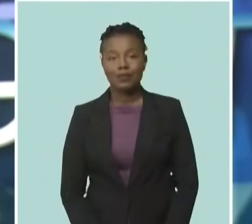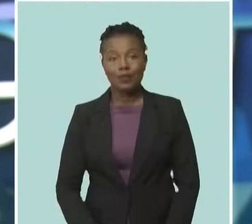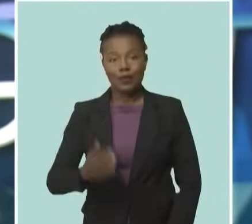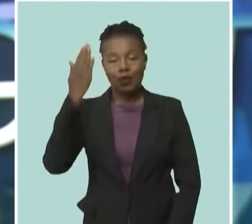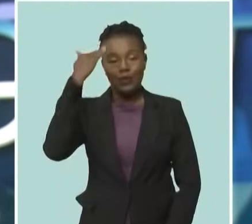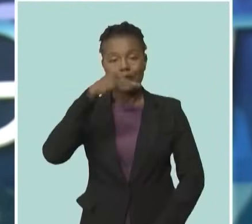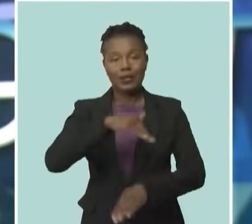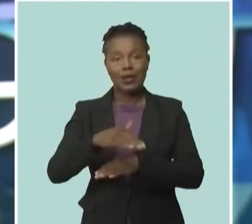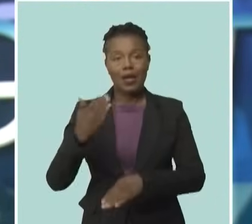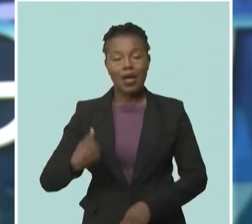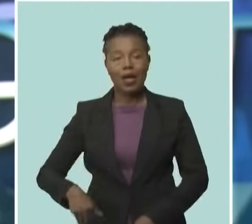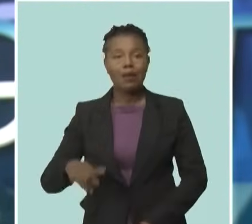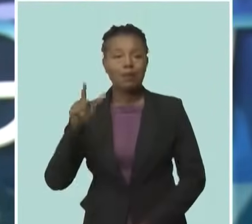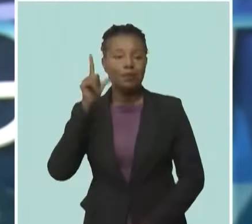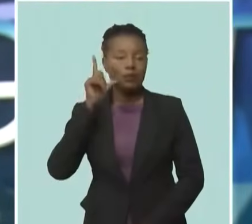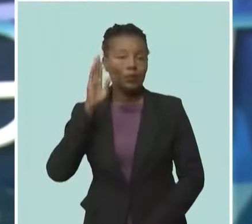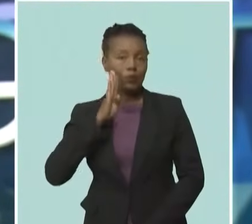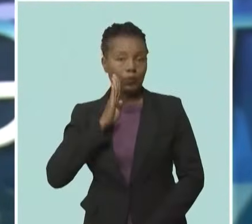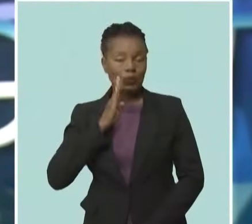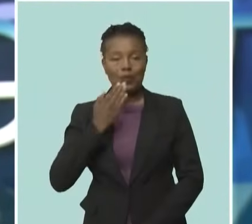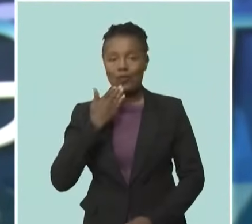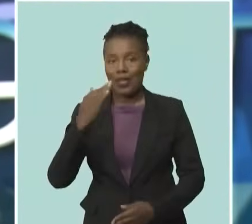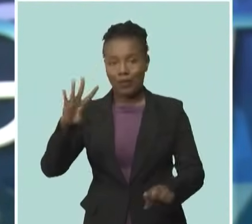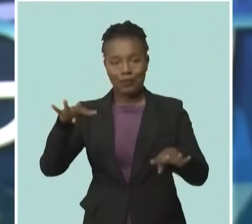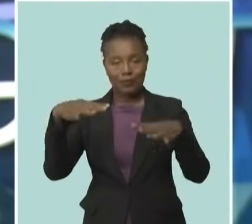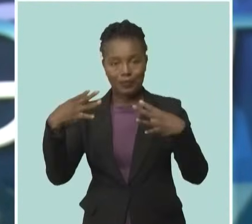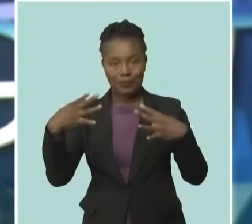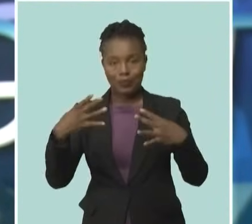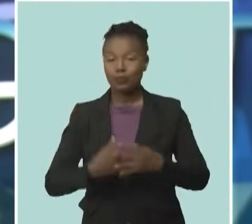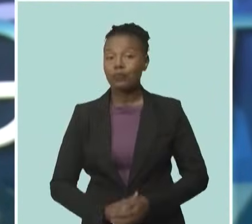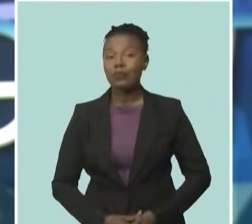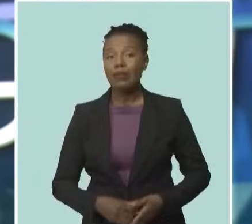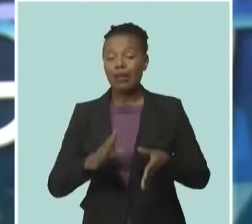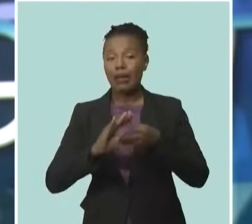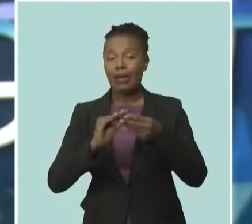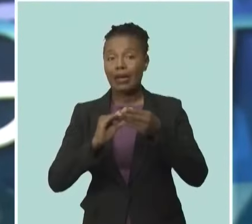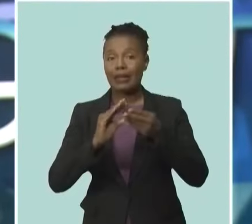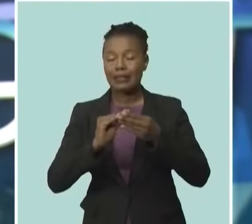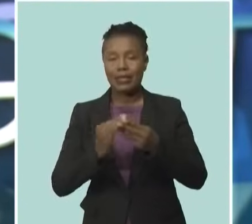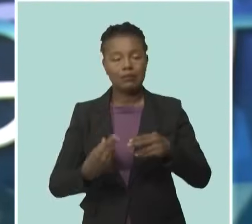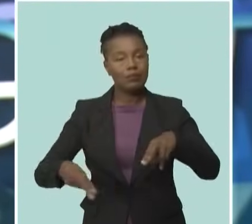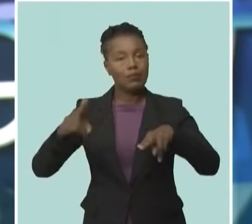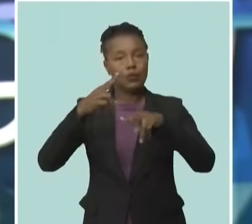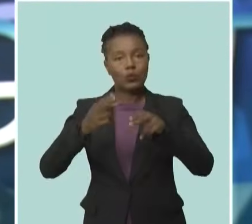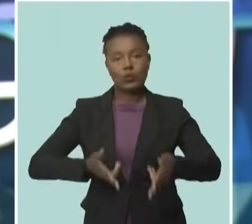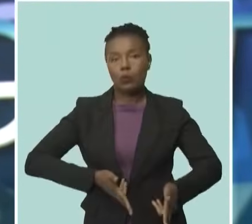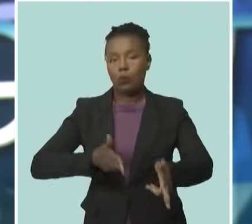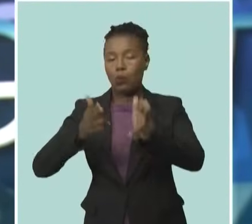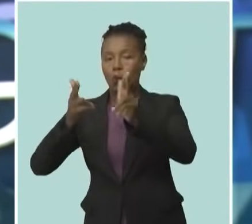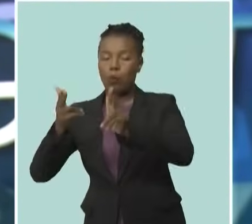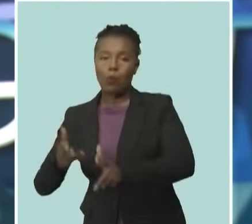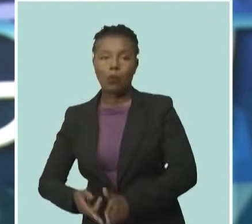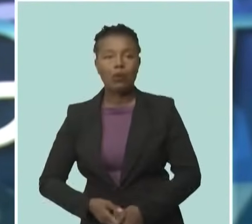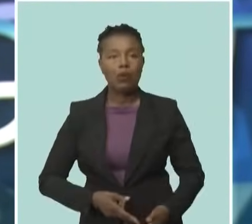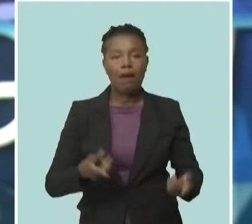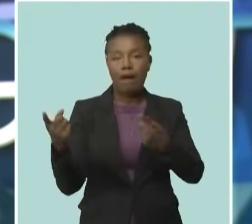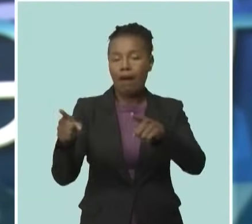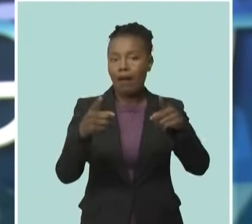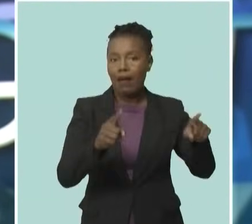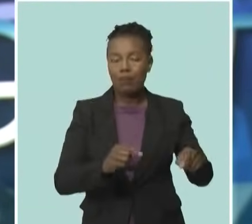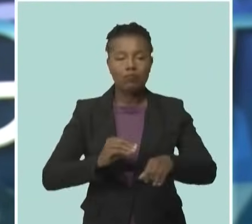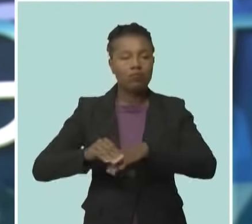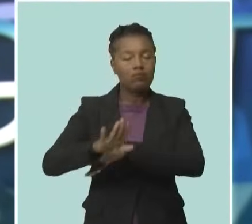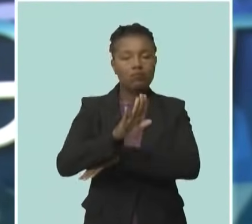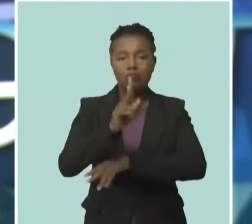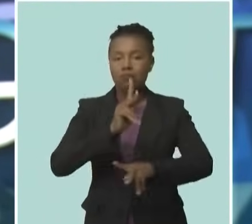Good evening, I'm Lisa Broom. Thank you so much for tuning in. In our top story tonight, the surge in gun-related crimes affecting Barbados and its